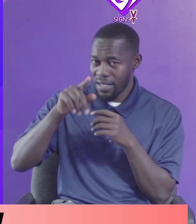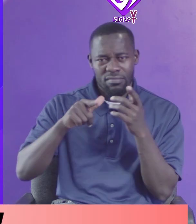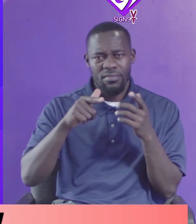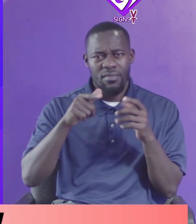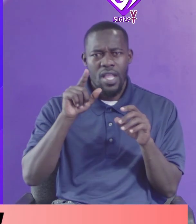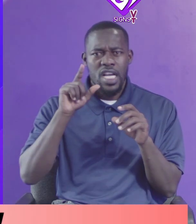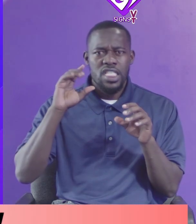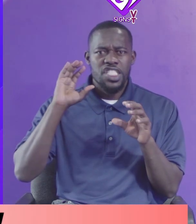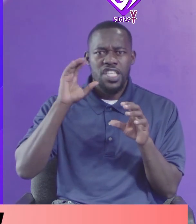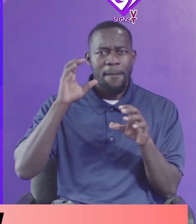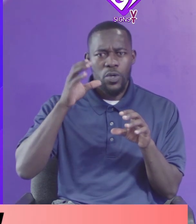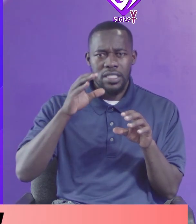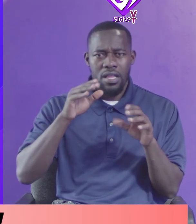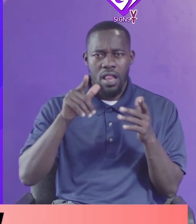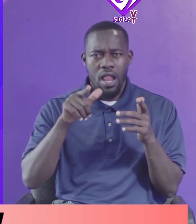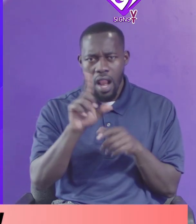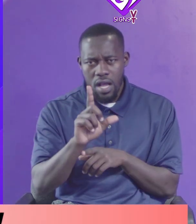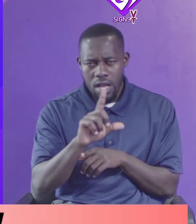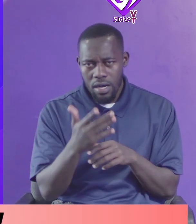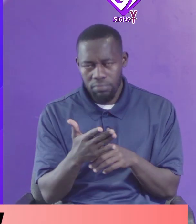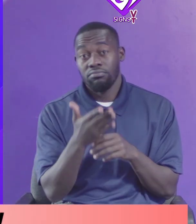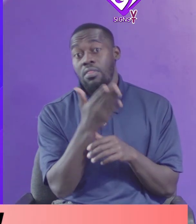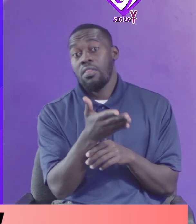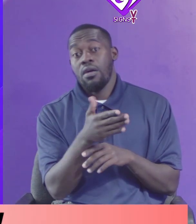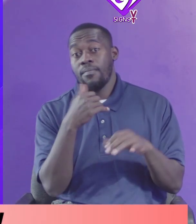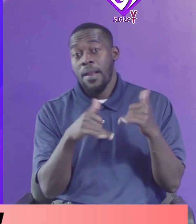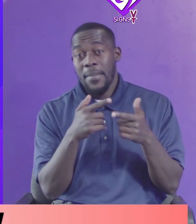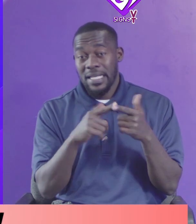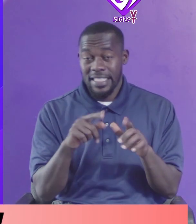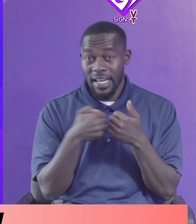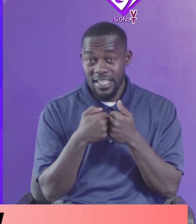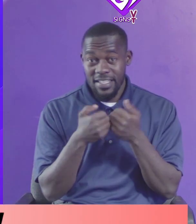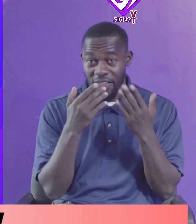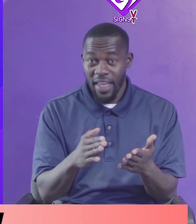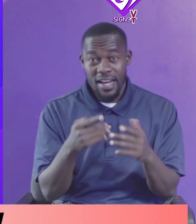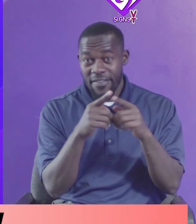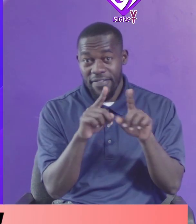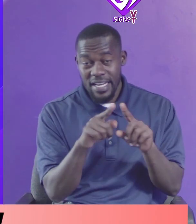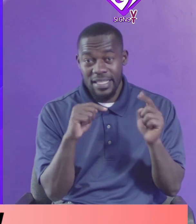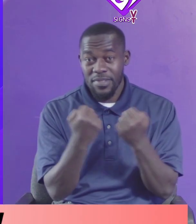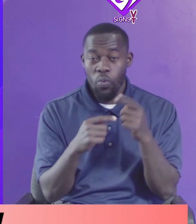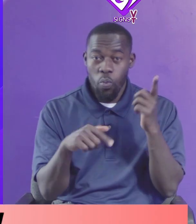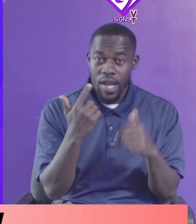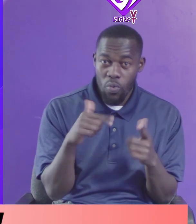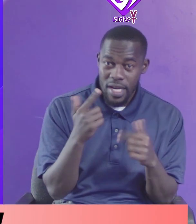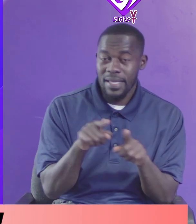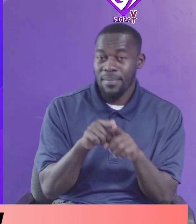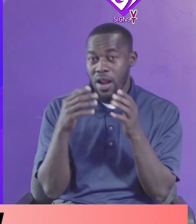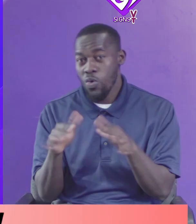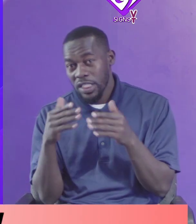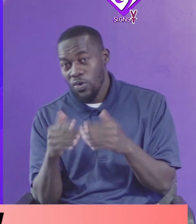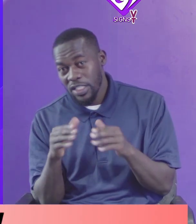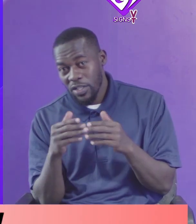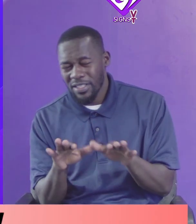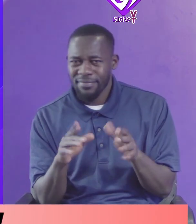again, not forgetting the challenges, the hinkles, the teams that are winning, the teams that are losing, as far as the Premier League is concerned.